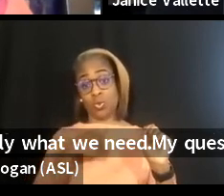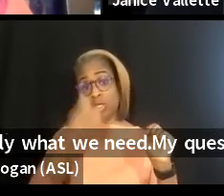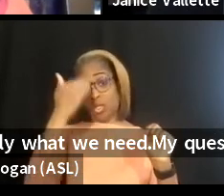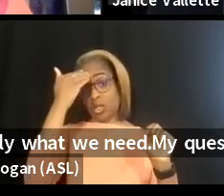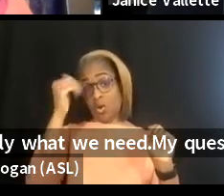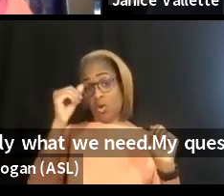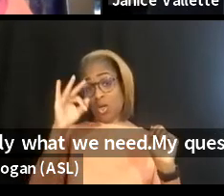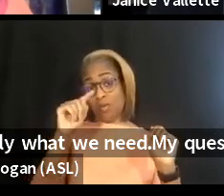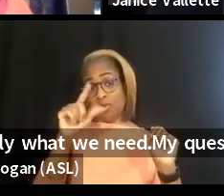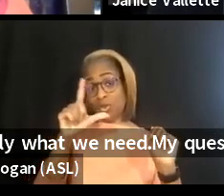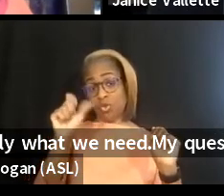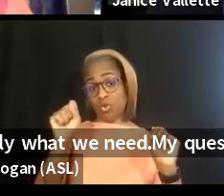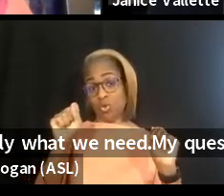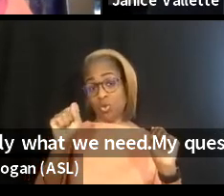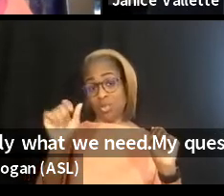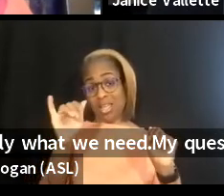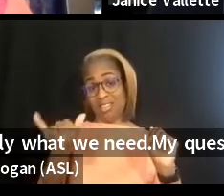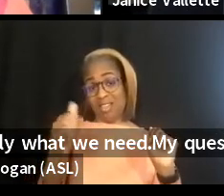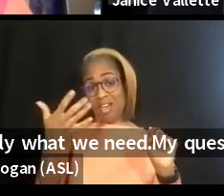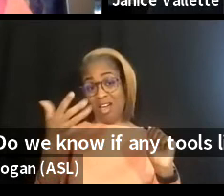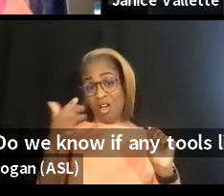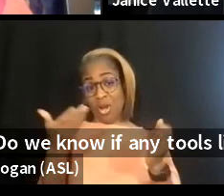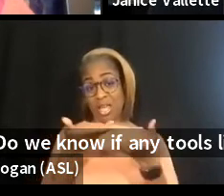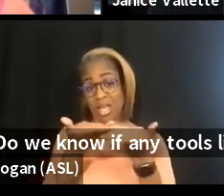like that currently exist?